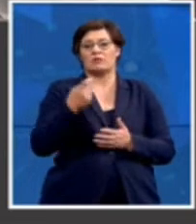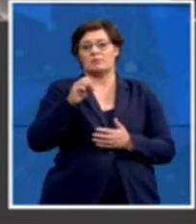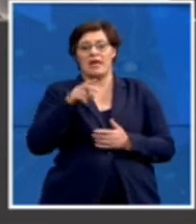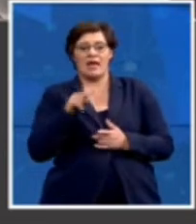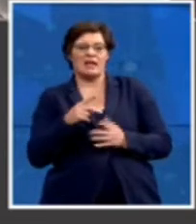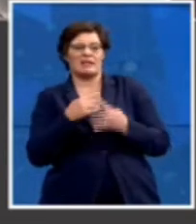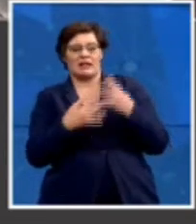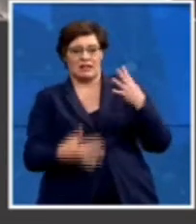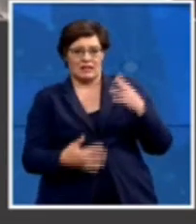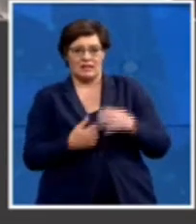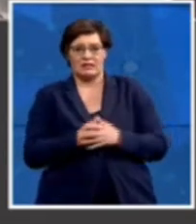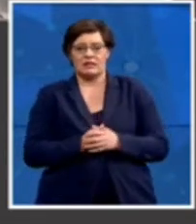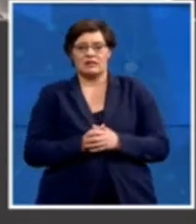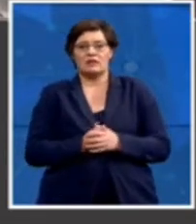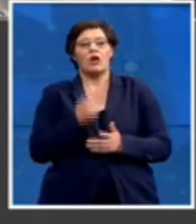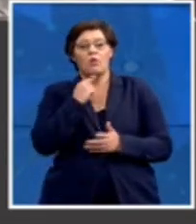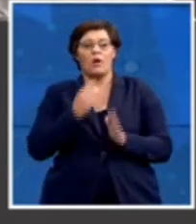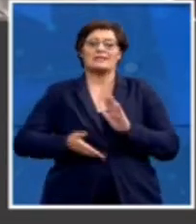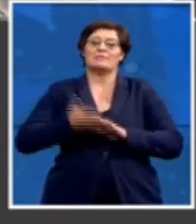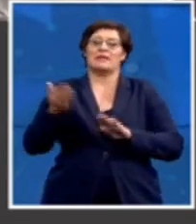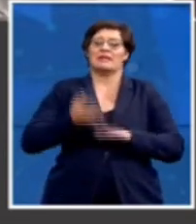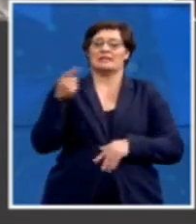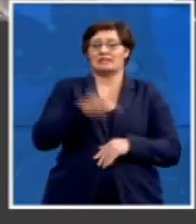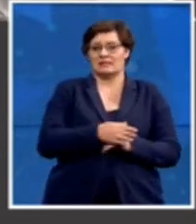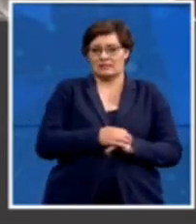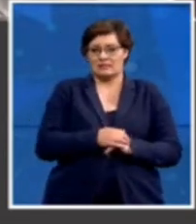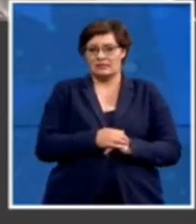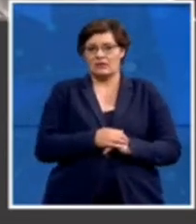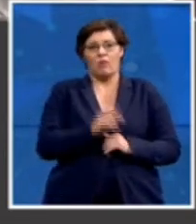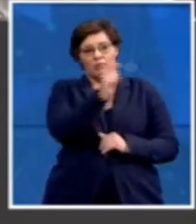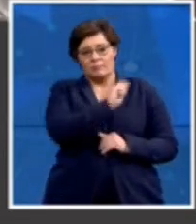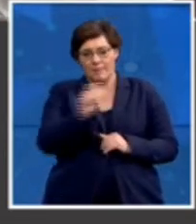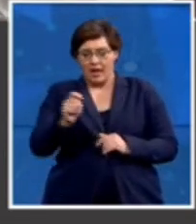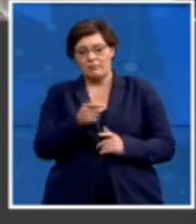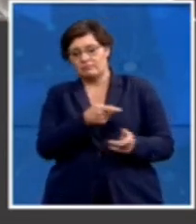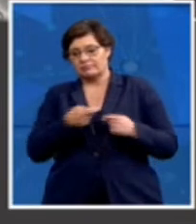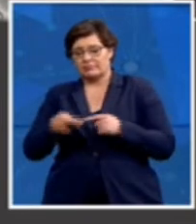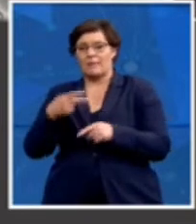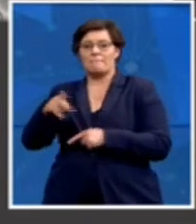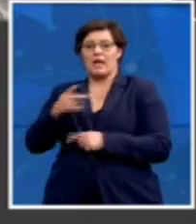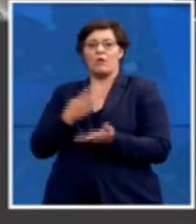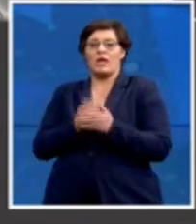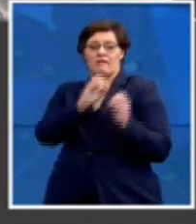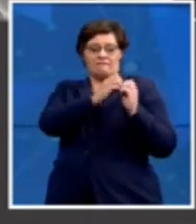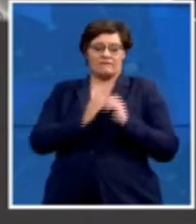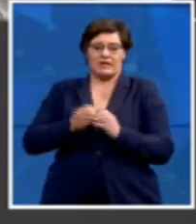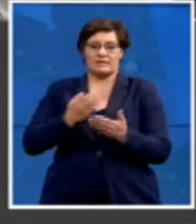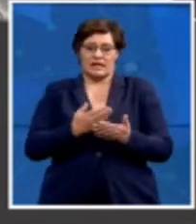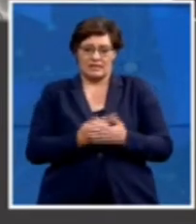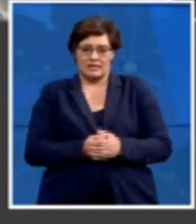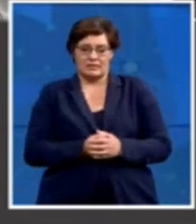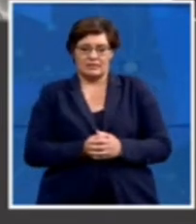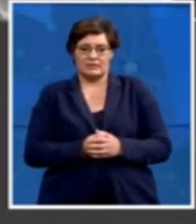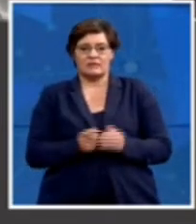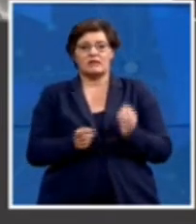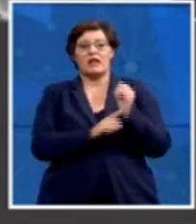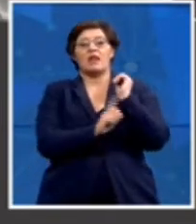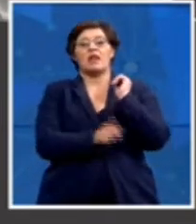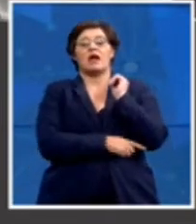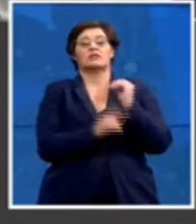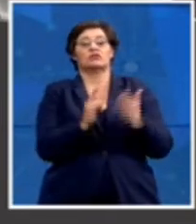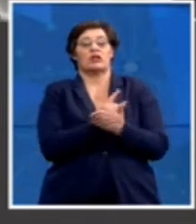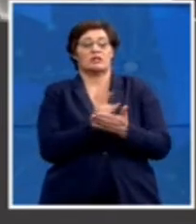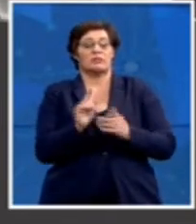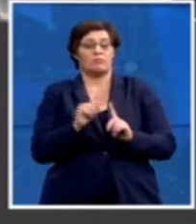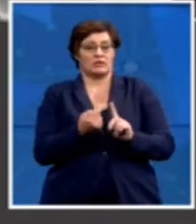up? Thank you so much. The last point on the chat comes from Miriam